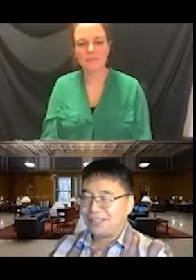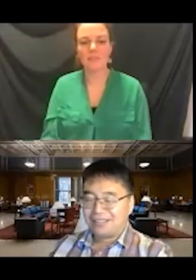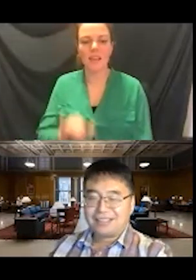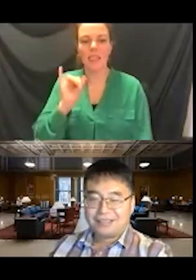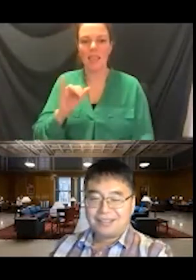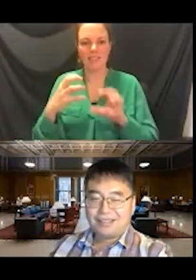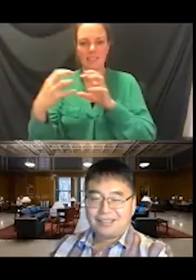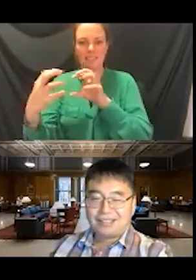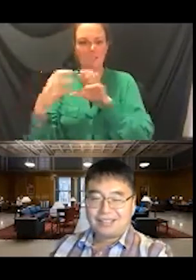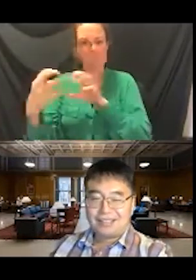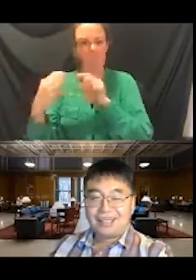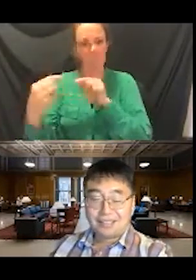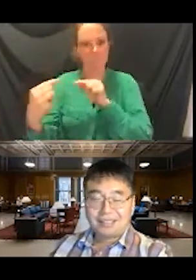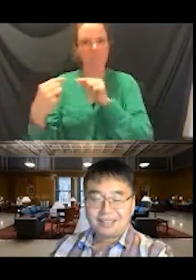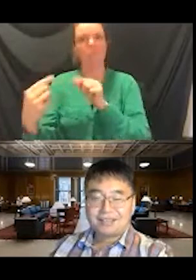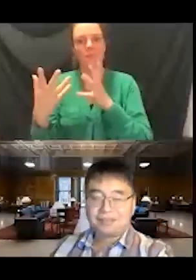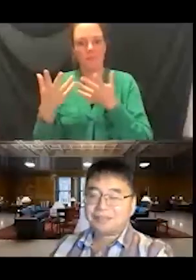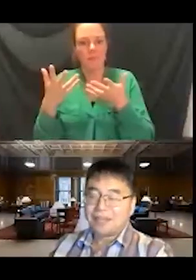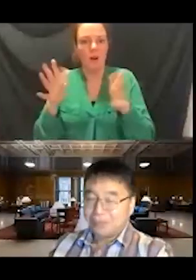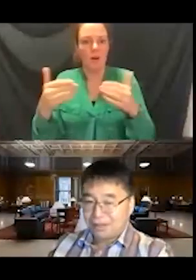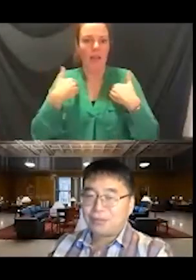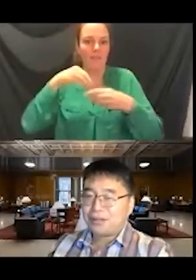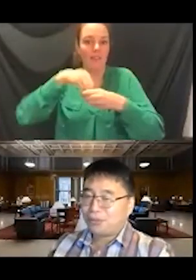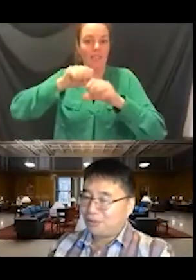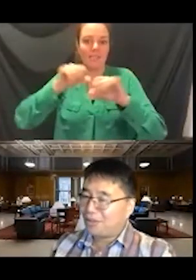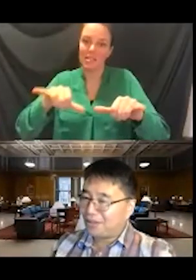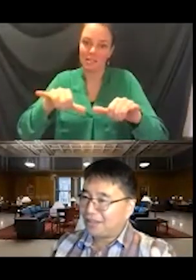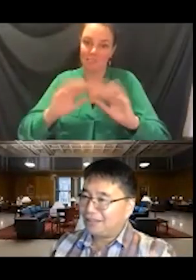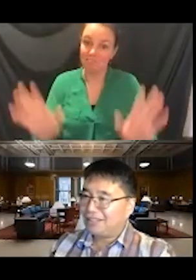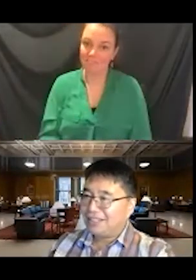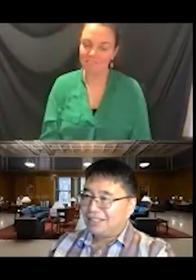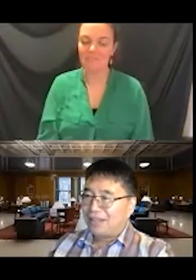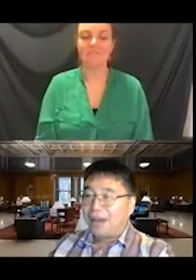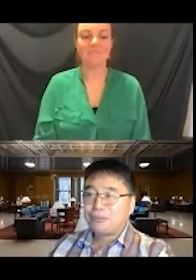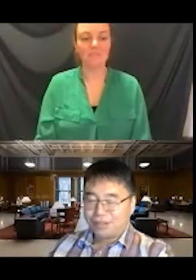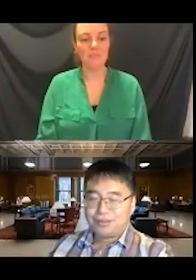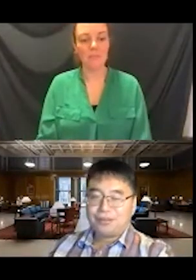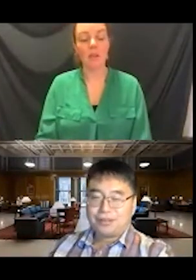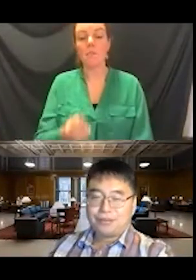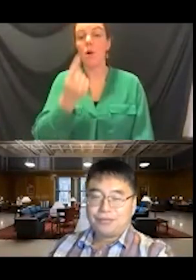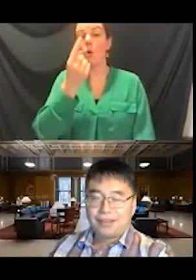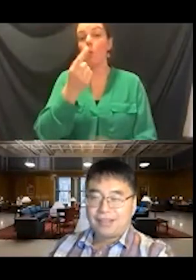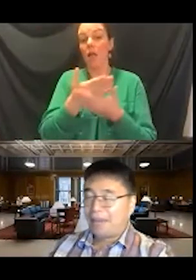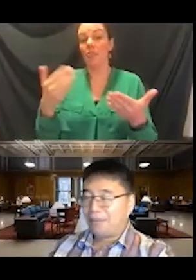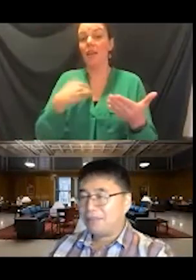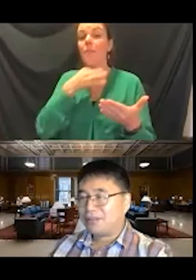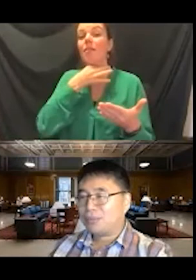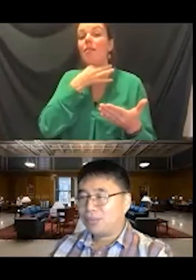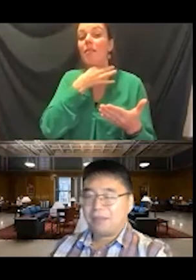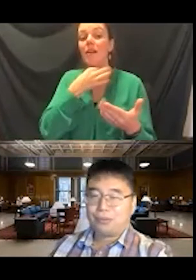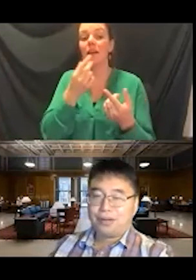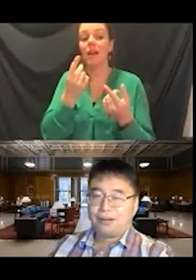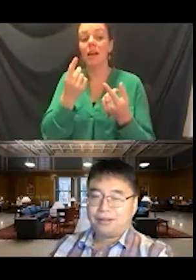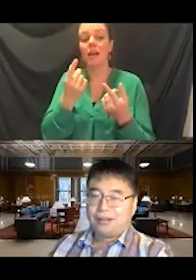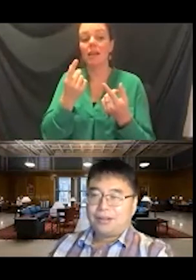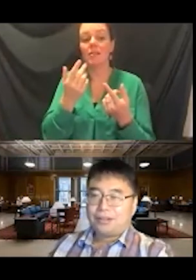tension that's present in our system. But anyways, one of the things that I'm trying to do is to find that happy spot, the sweet